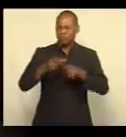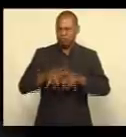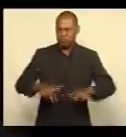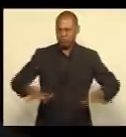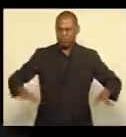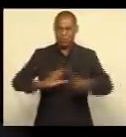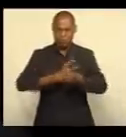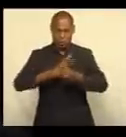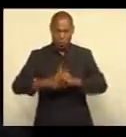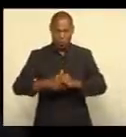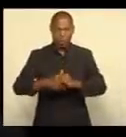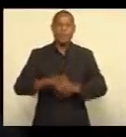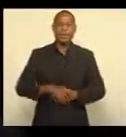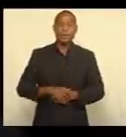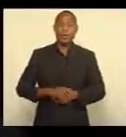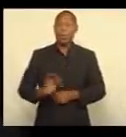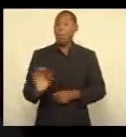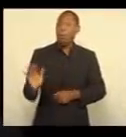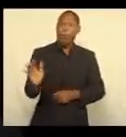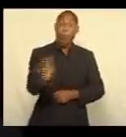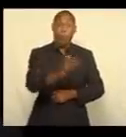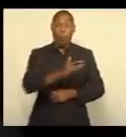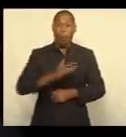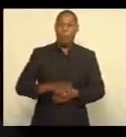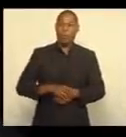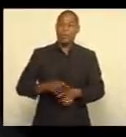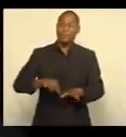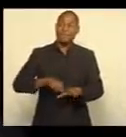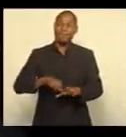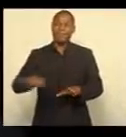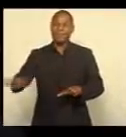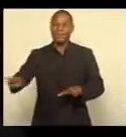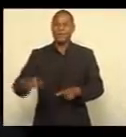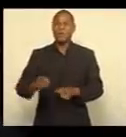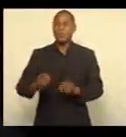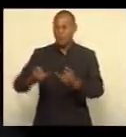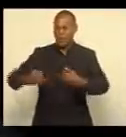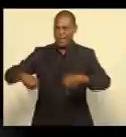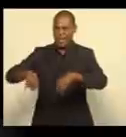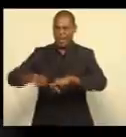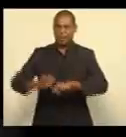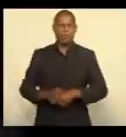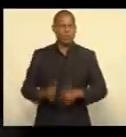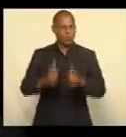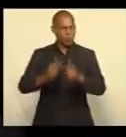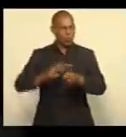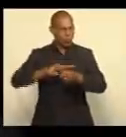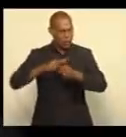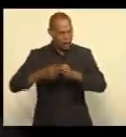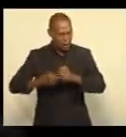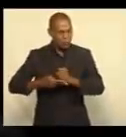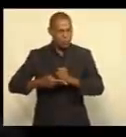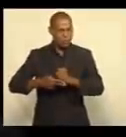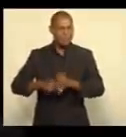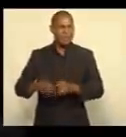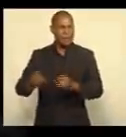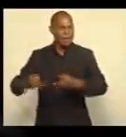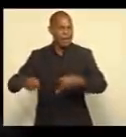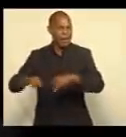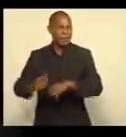confirms that all outbound freight services will be maintained, and the good news for Fijians in maritime islands as